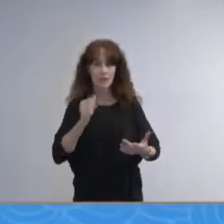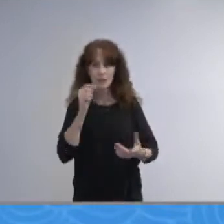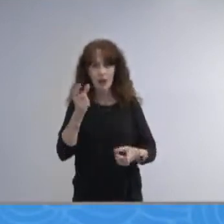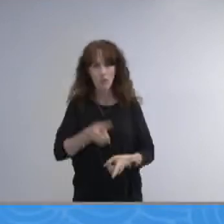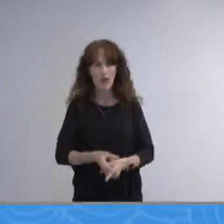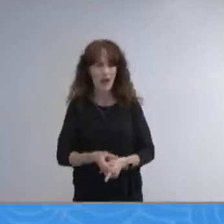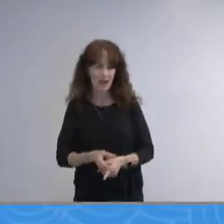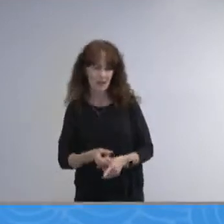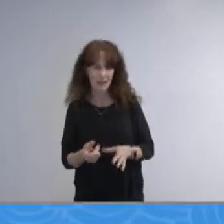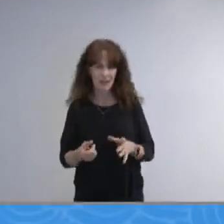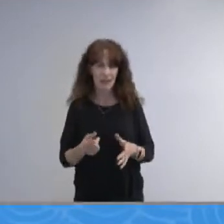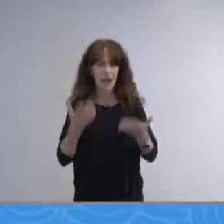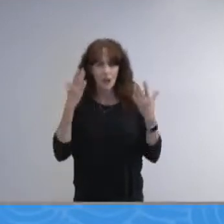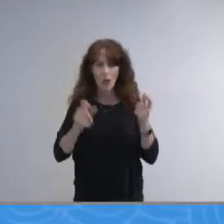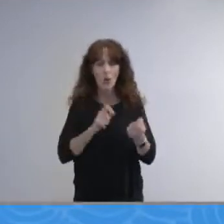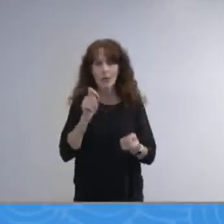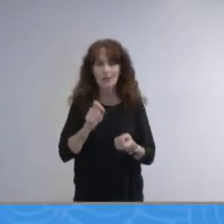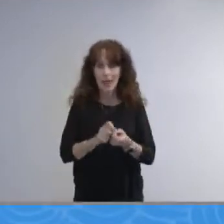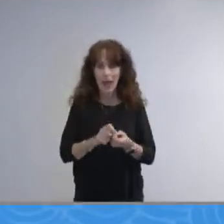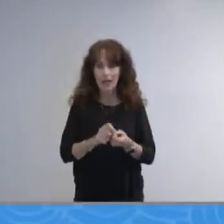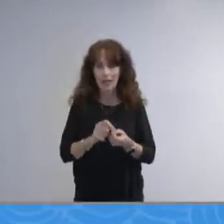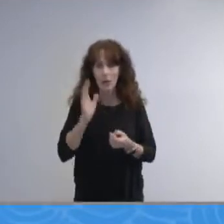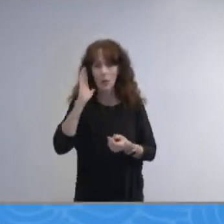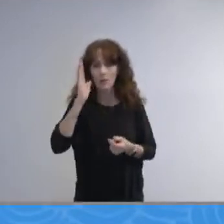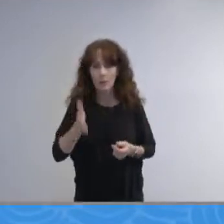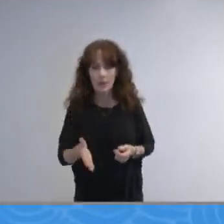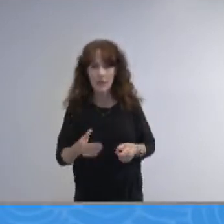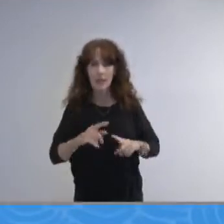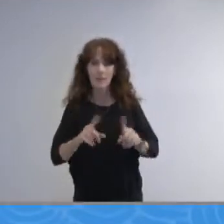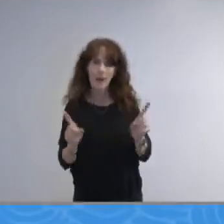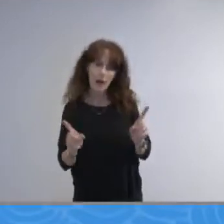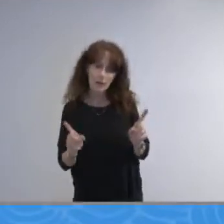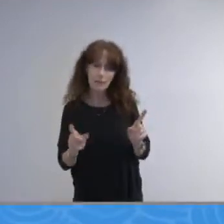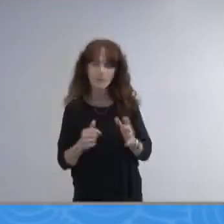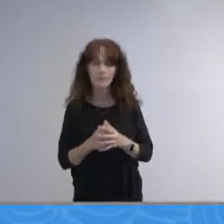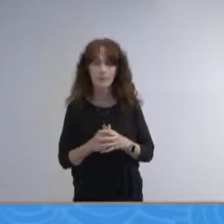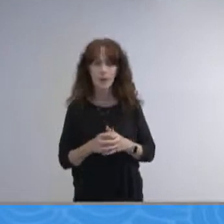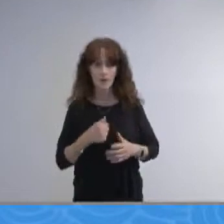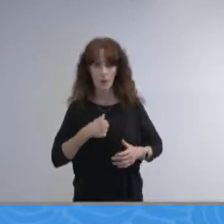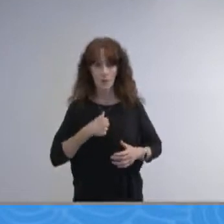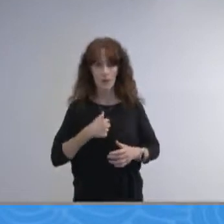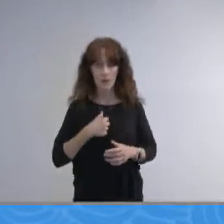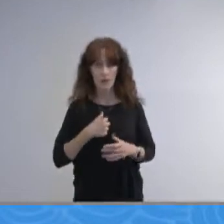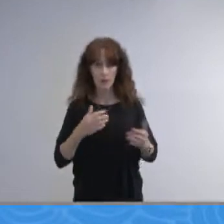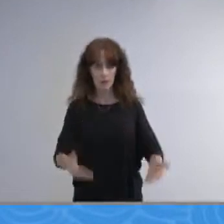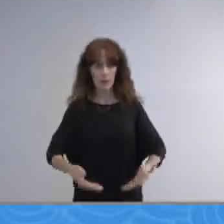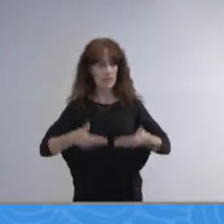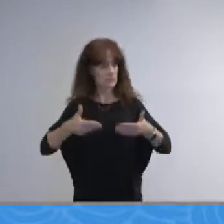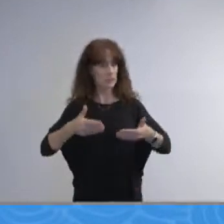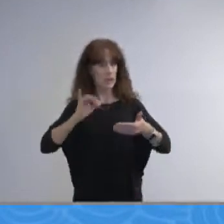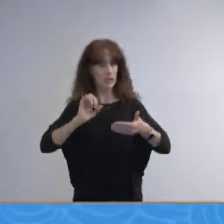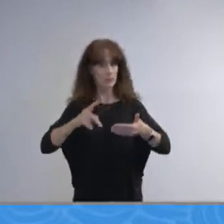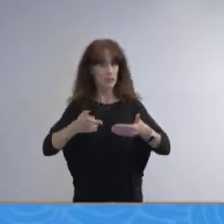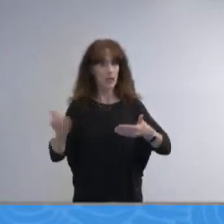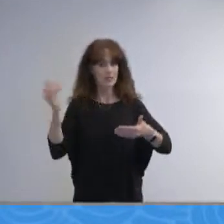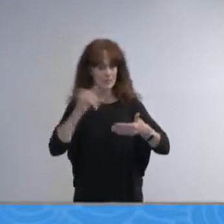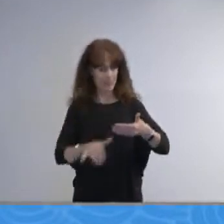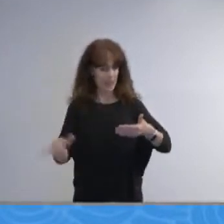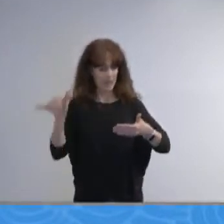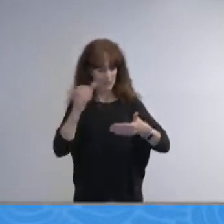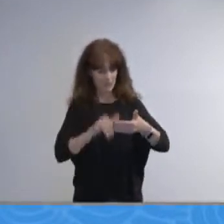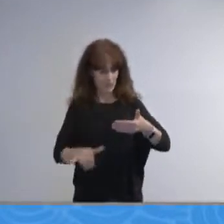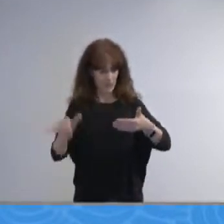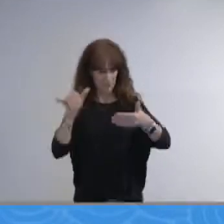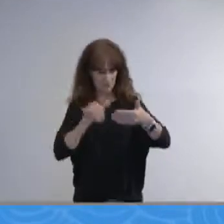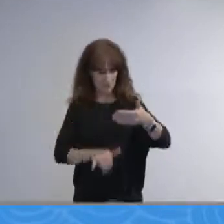right there. I can't tell you exactly what it would be, but I would say that for me, when I see an IEP with repeated goals over